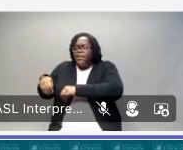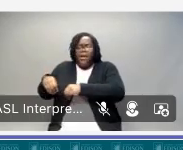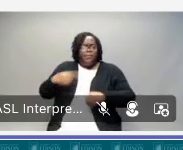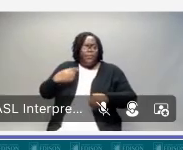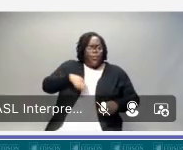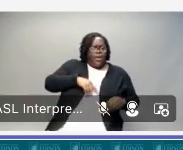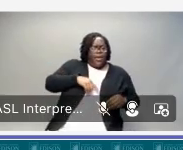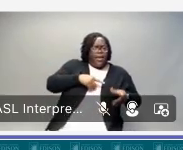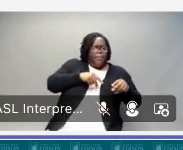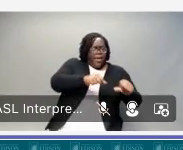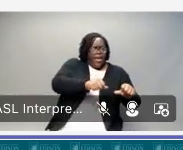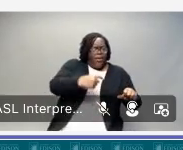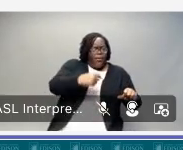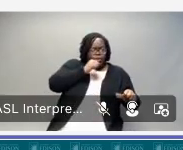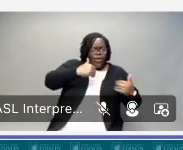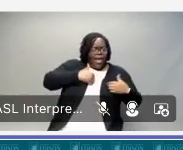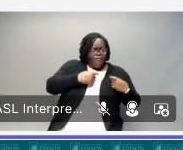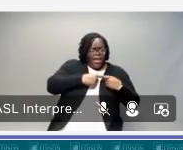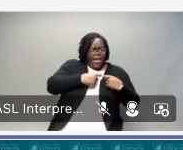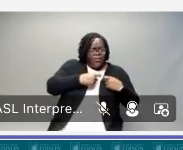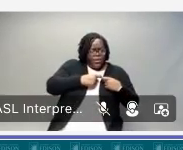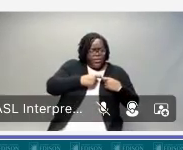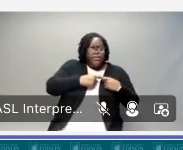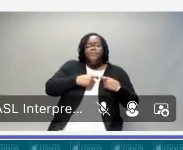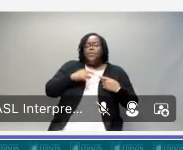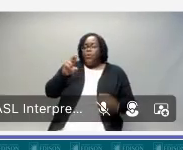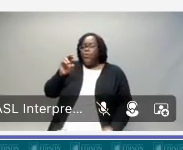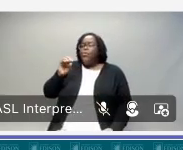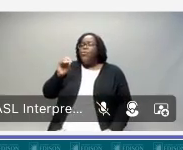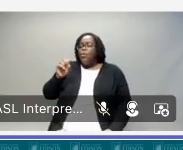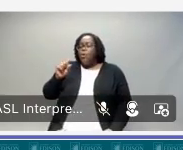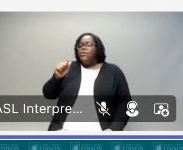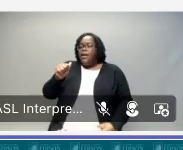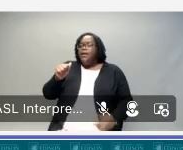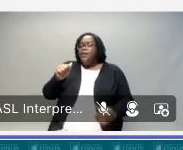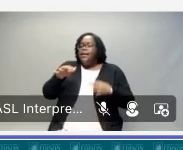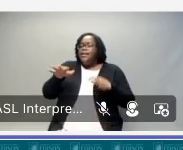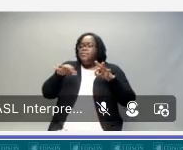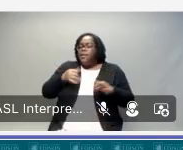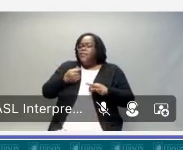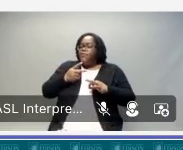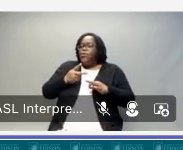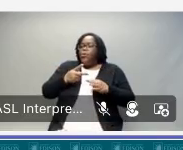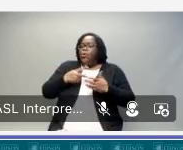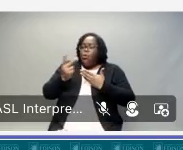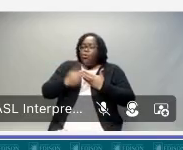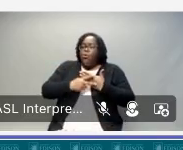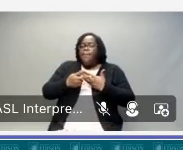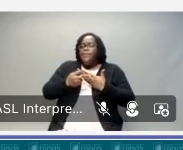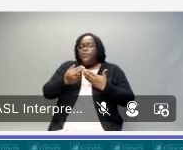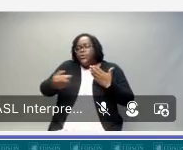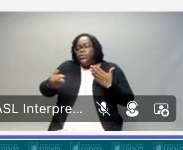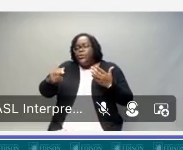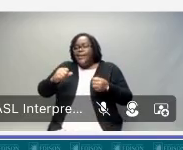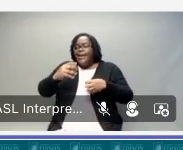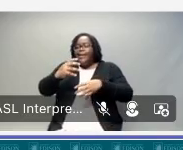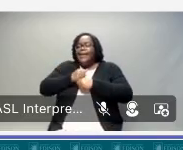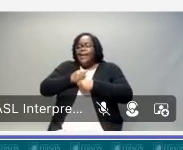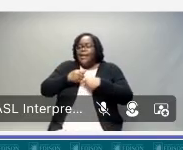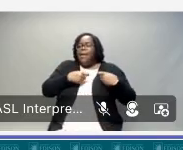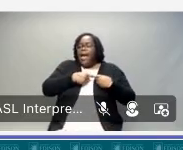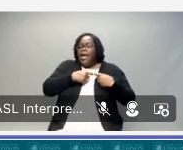not? Rosa spent some time talking about opportunities for customers to get batteries, especially those who have medical